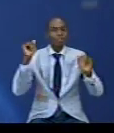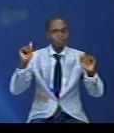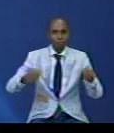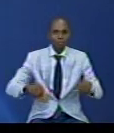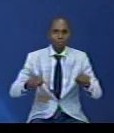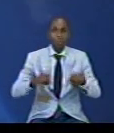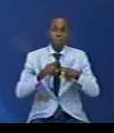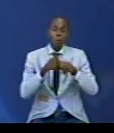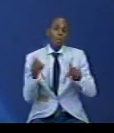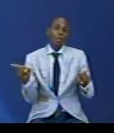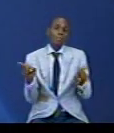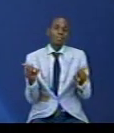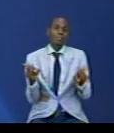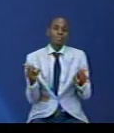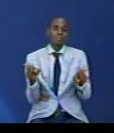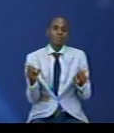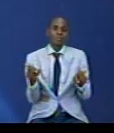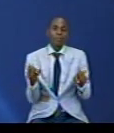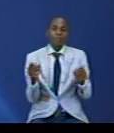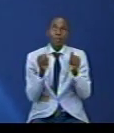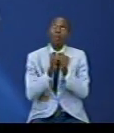but with God.